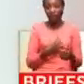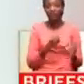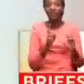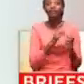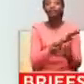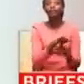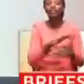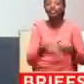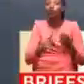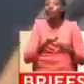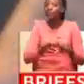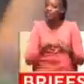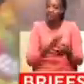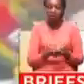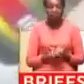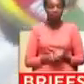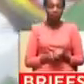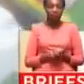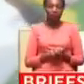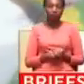know,